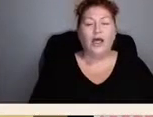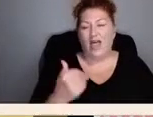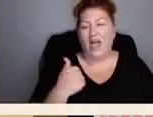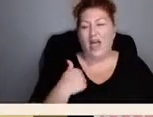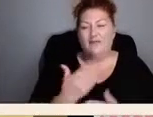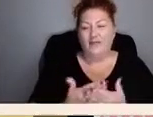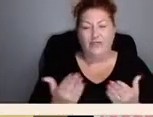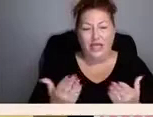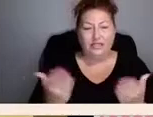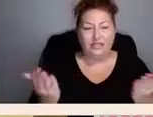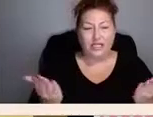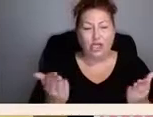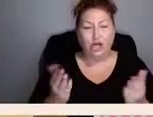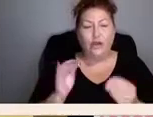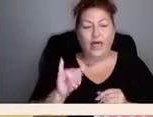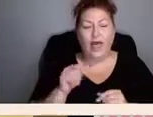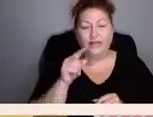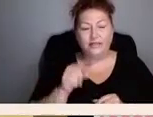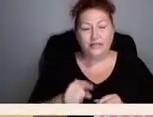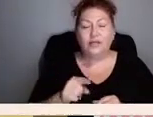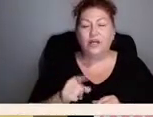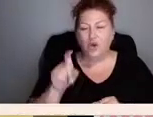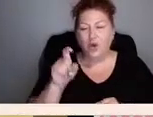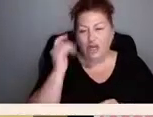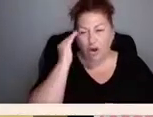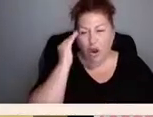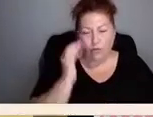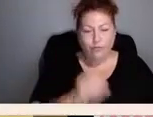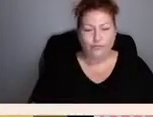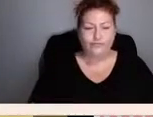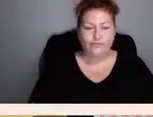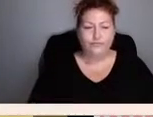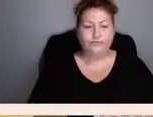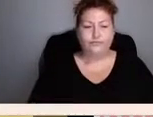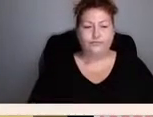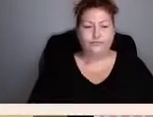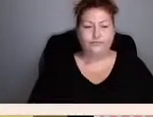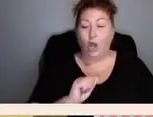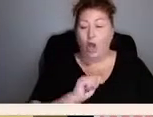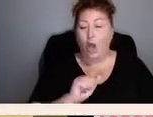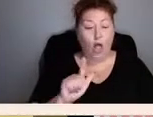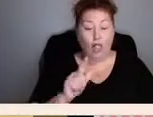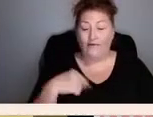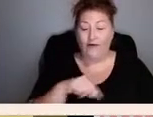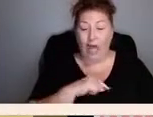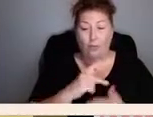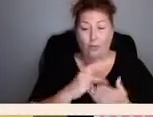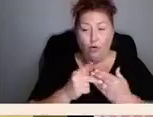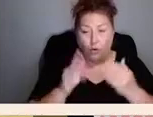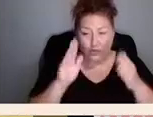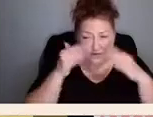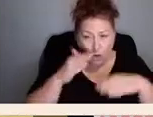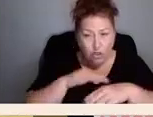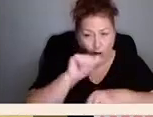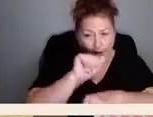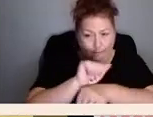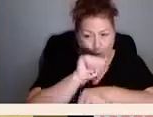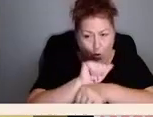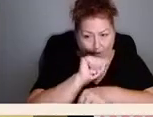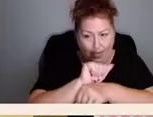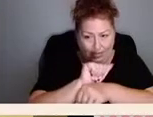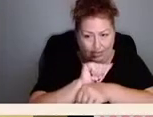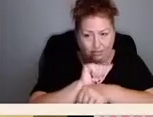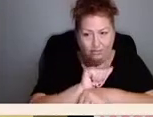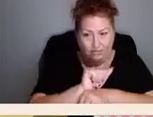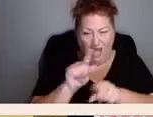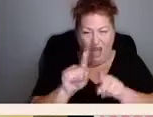things that you need to know. All of our programs focus on employment as